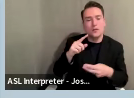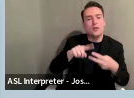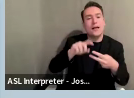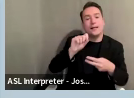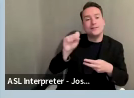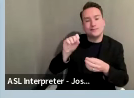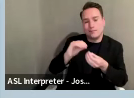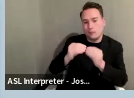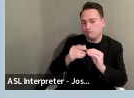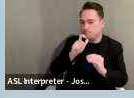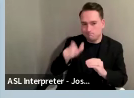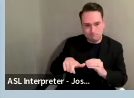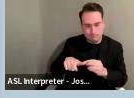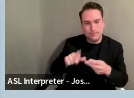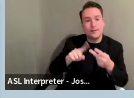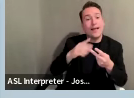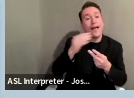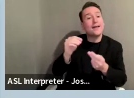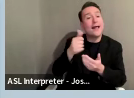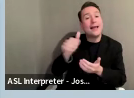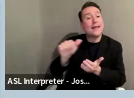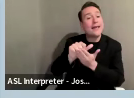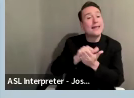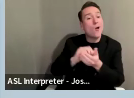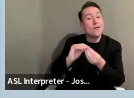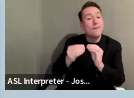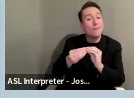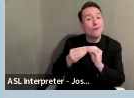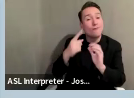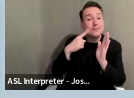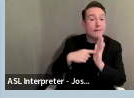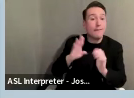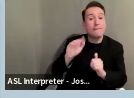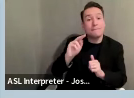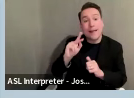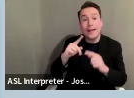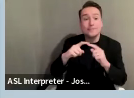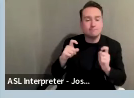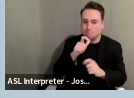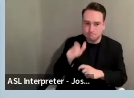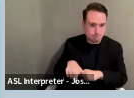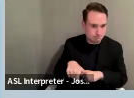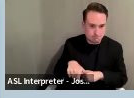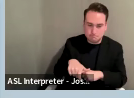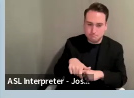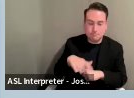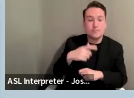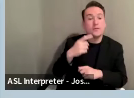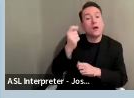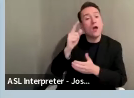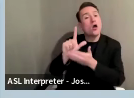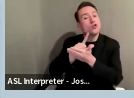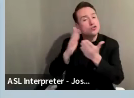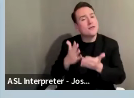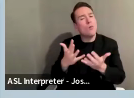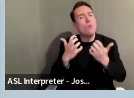Security numbers, that is not needed, and account numbers. You do not need to provide any account numbers. And while an attorney will want to